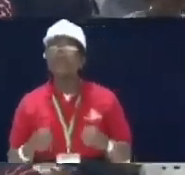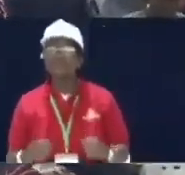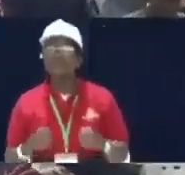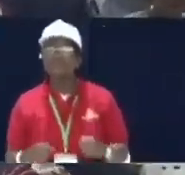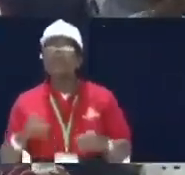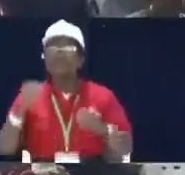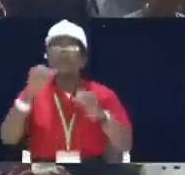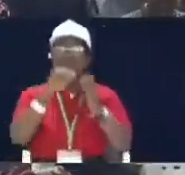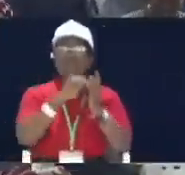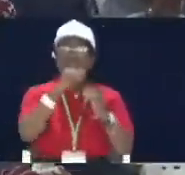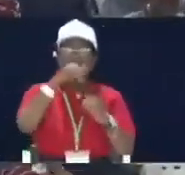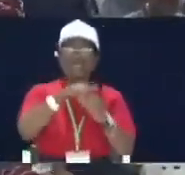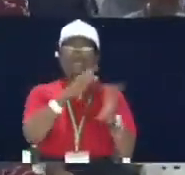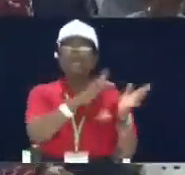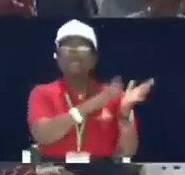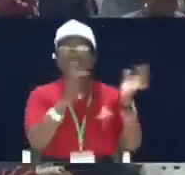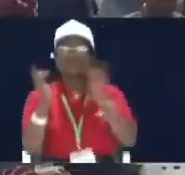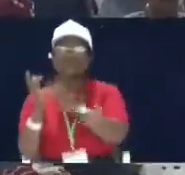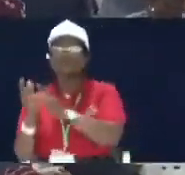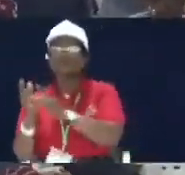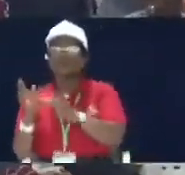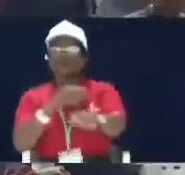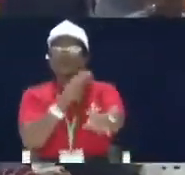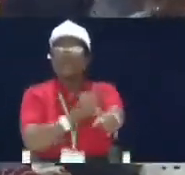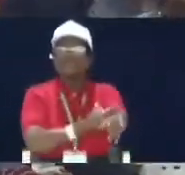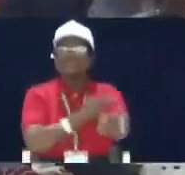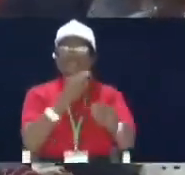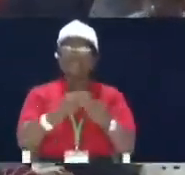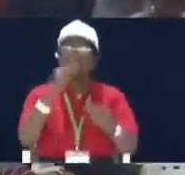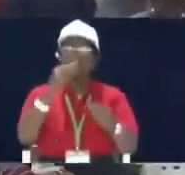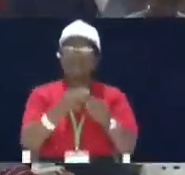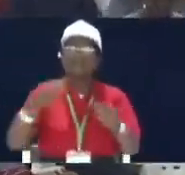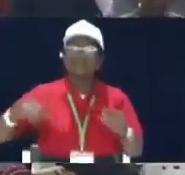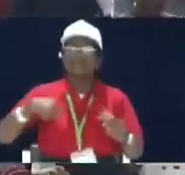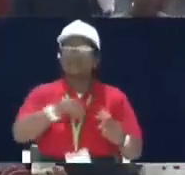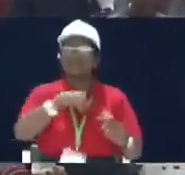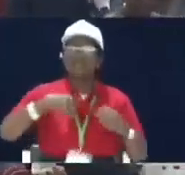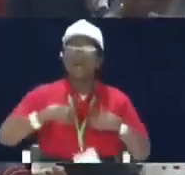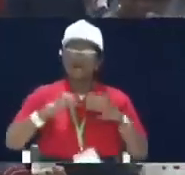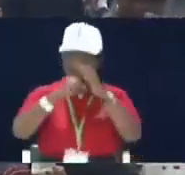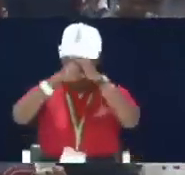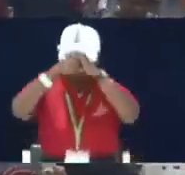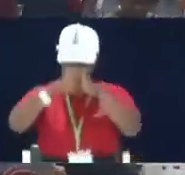In Jesus' mighty name, we have worshipped.